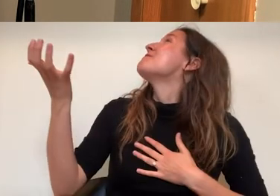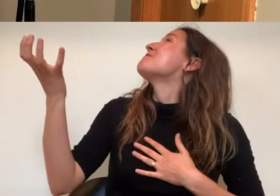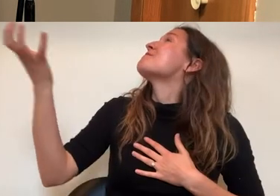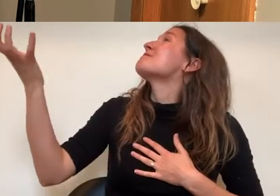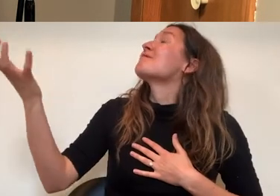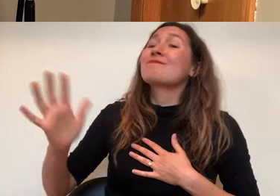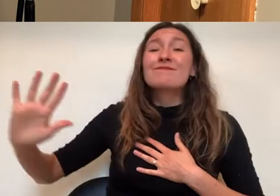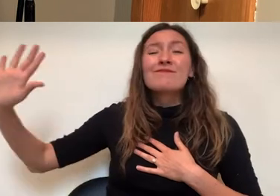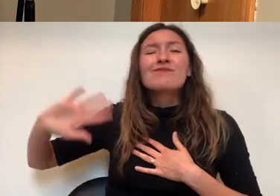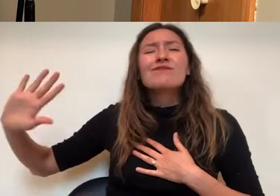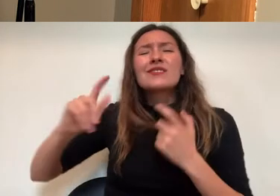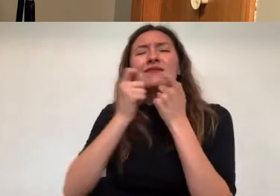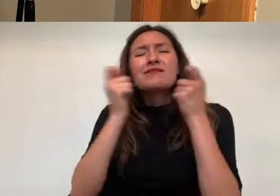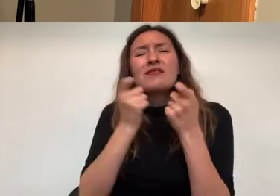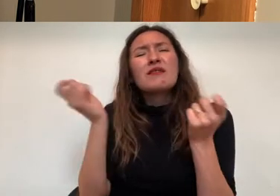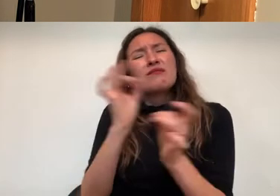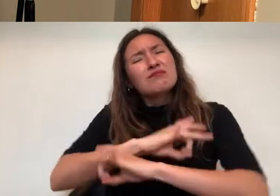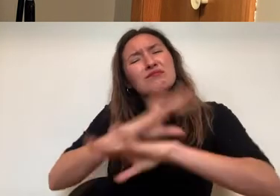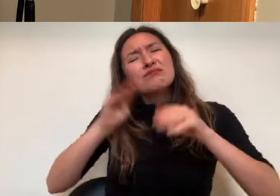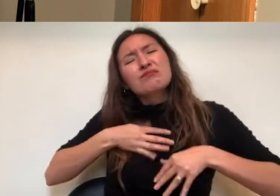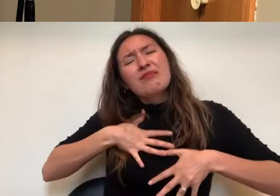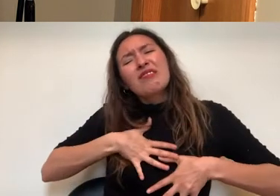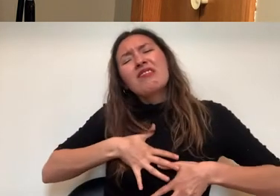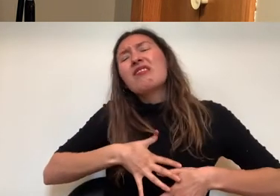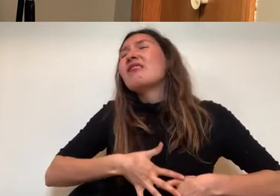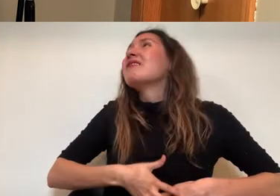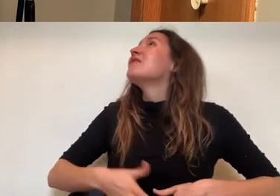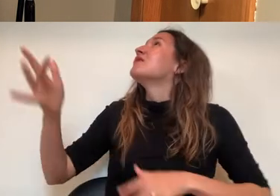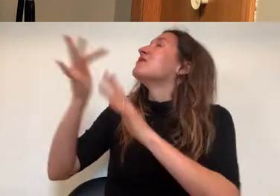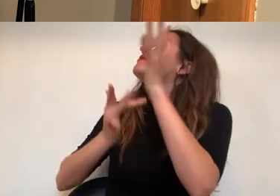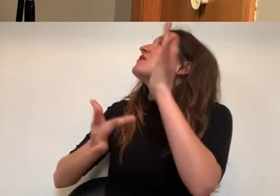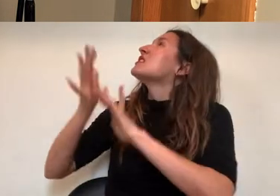Sin had left a crimson stain. He